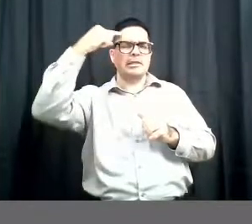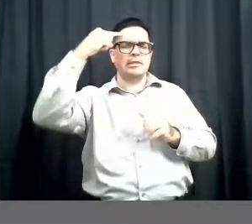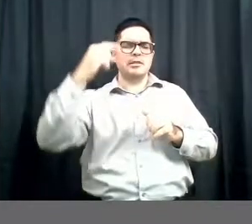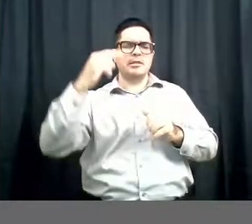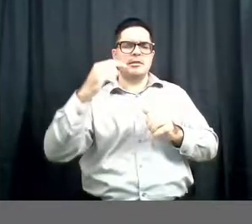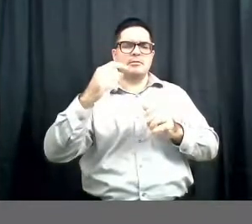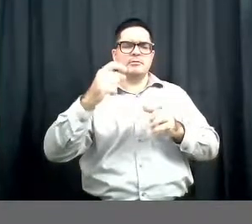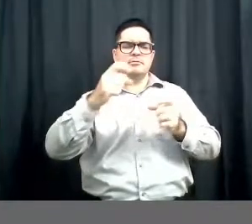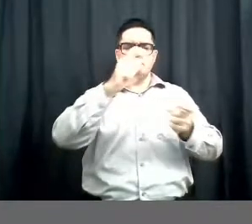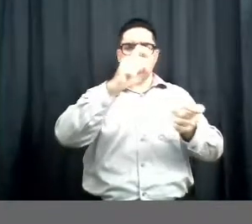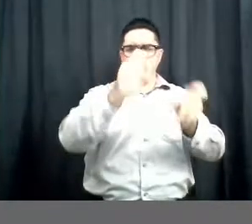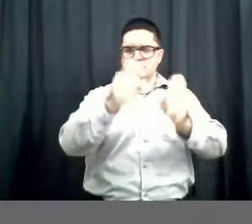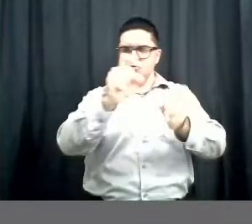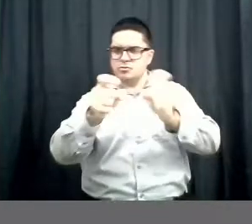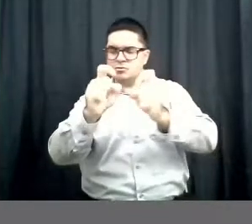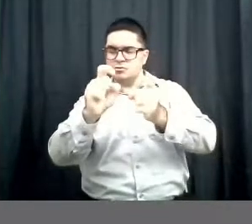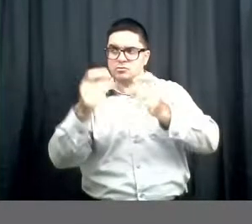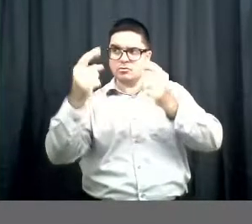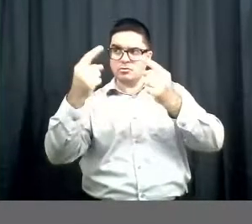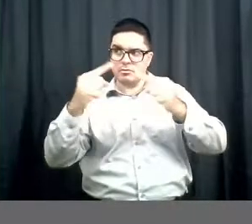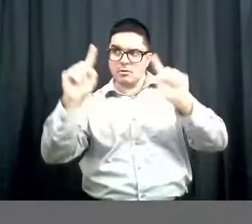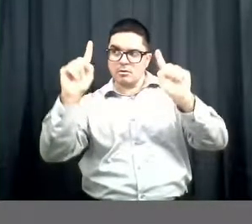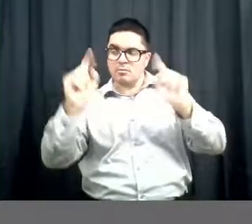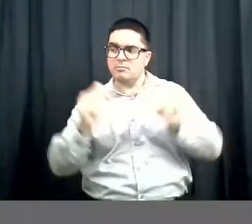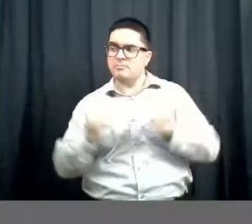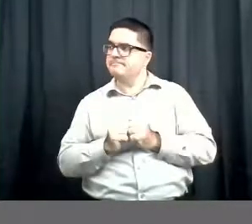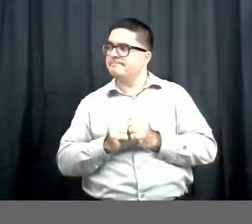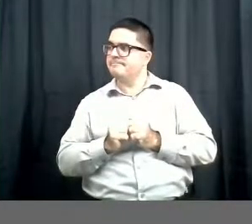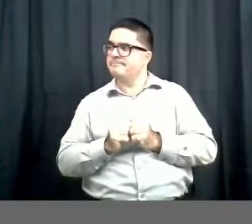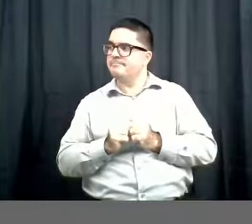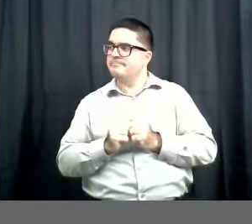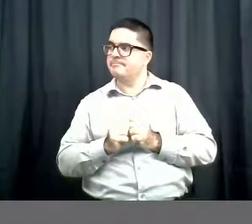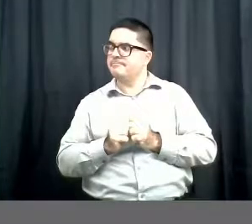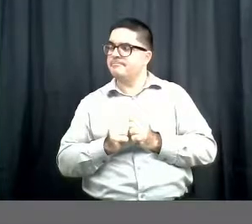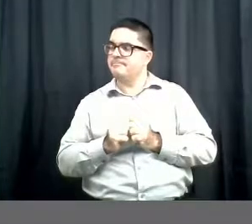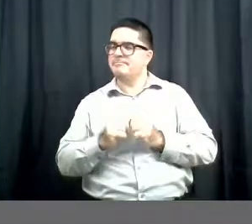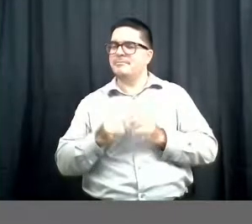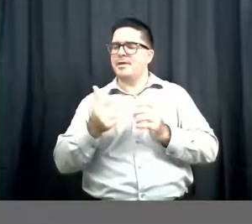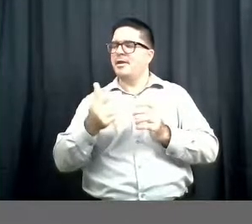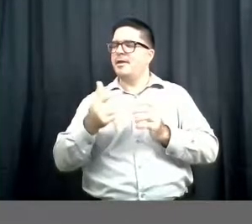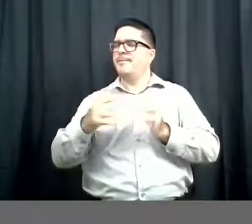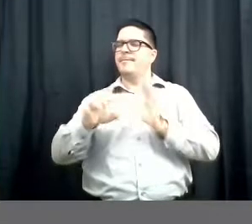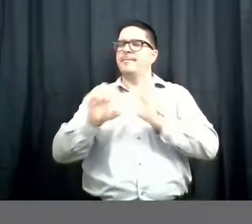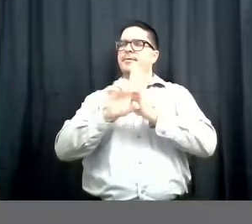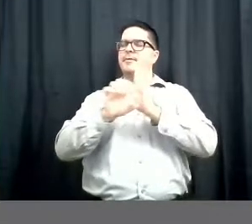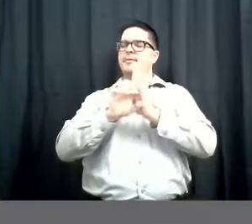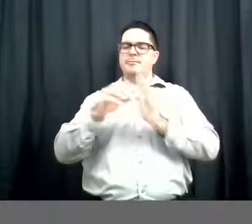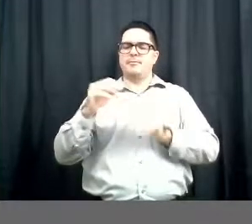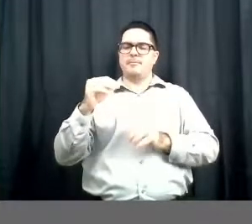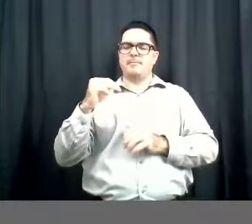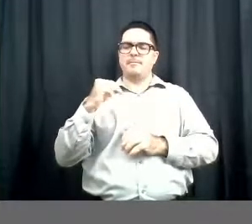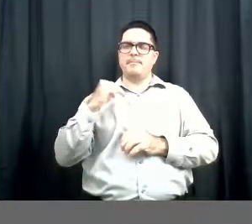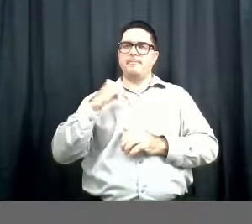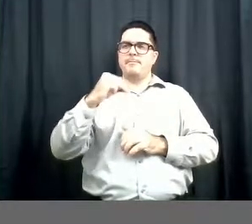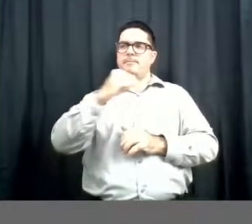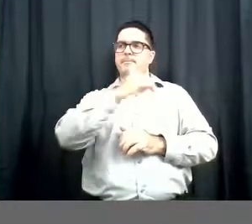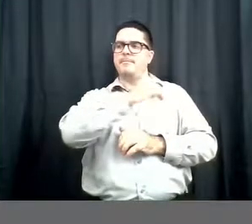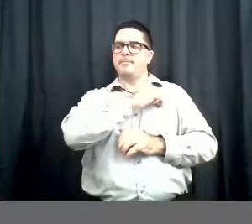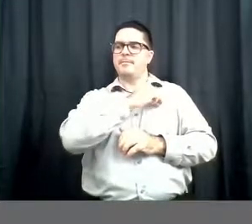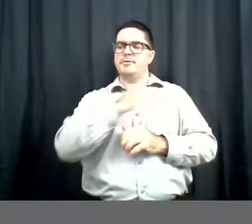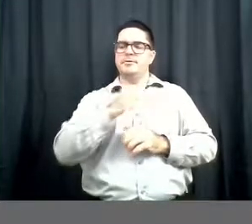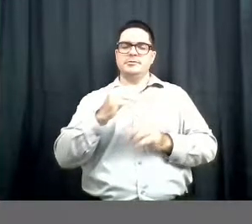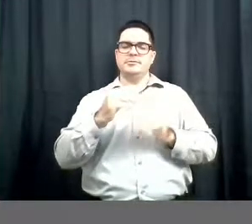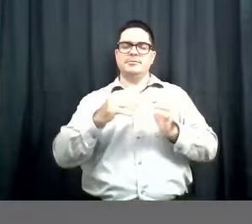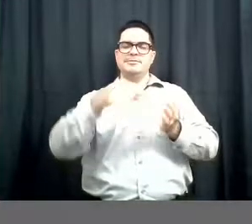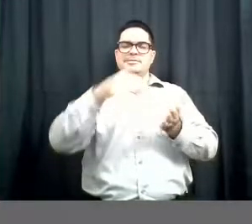from the large municipal debt insurers who provide the lubrication for public financing in this